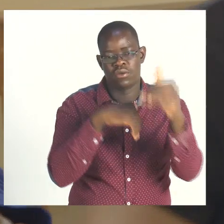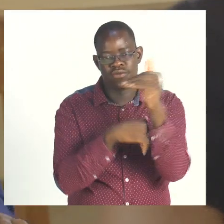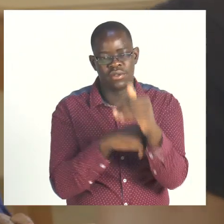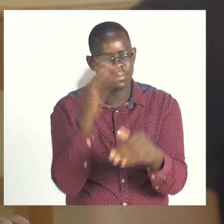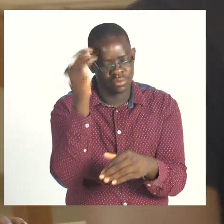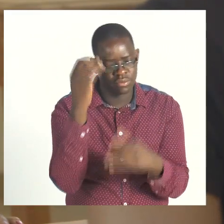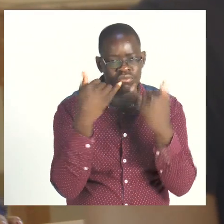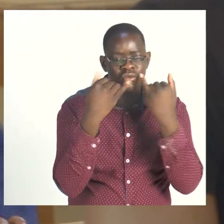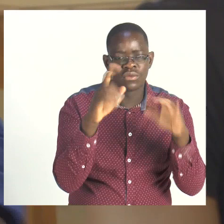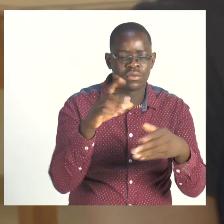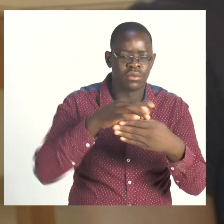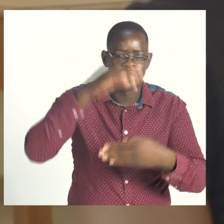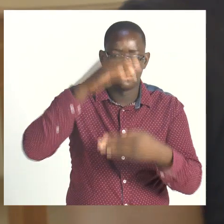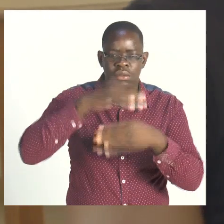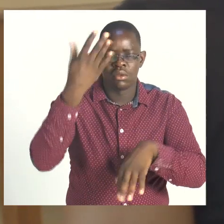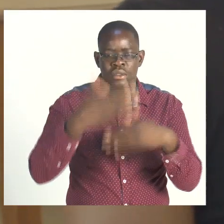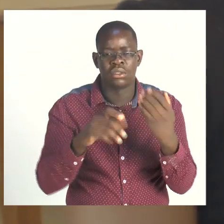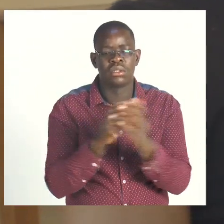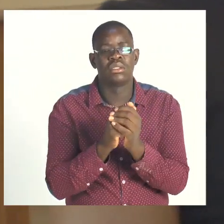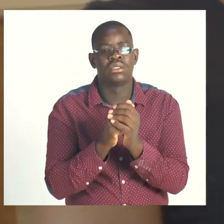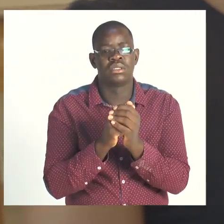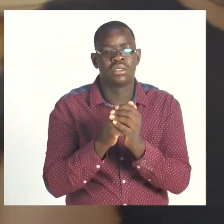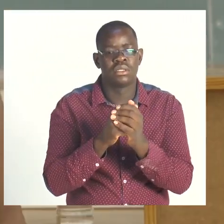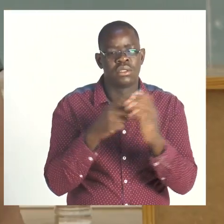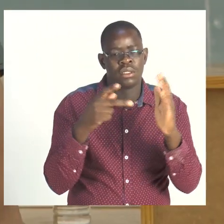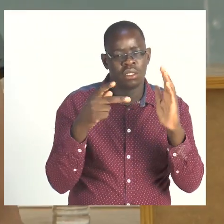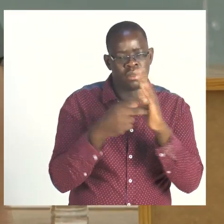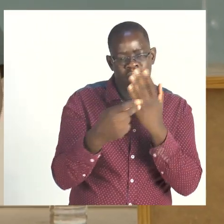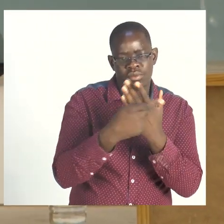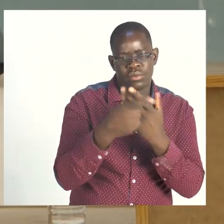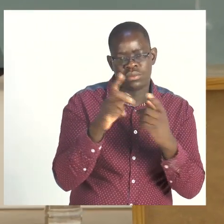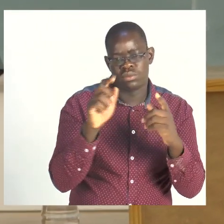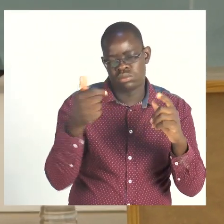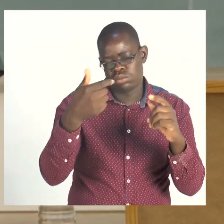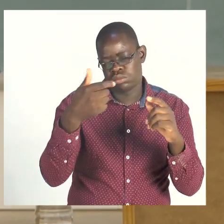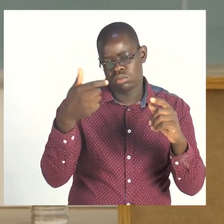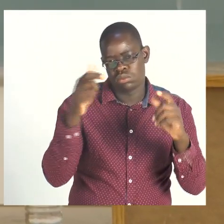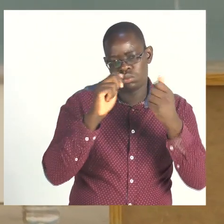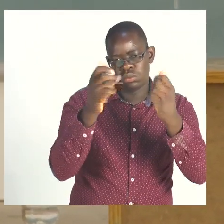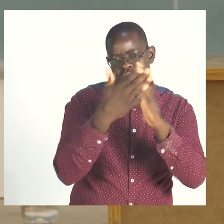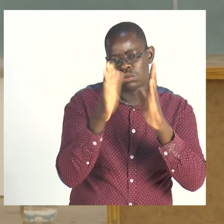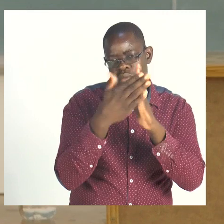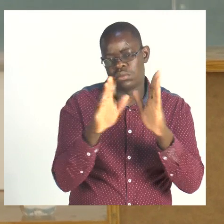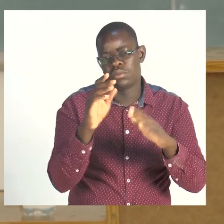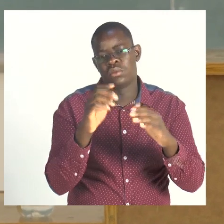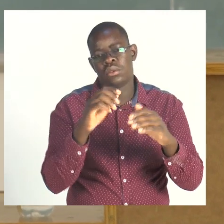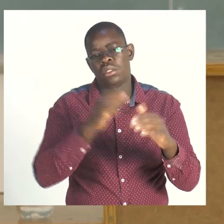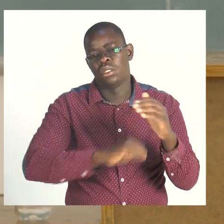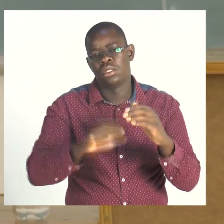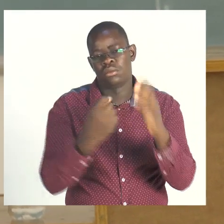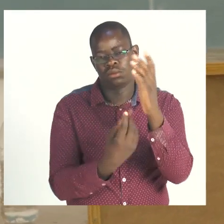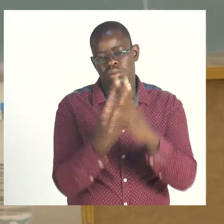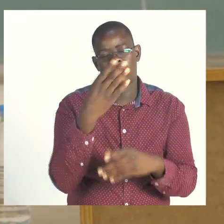you were informed on the radio, this lecture is a part of the Ministry of Agriculture's campaign for land development and better